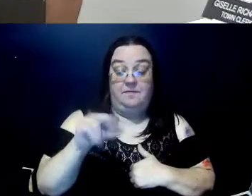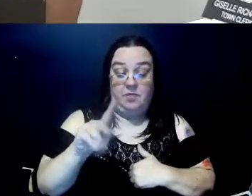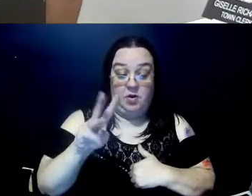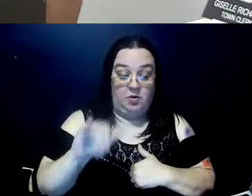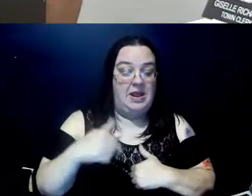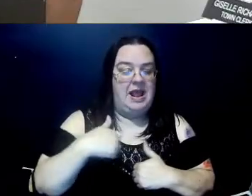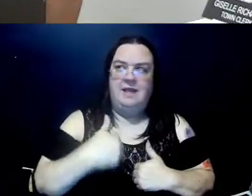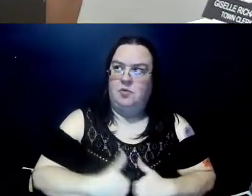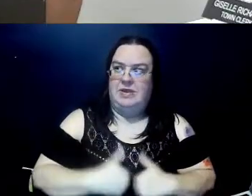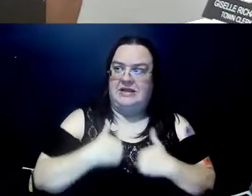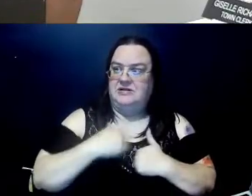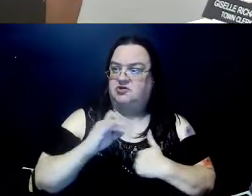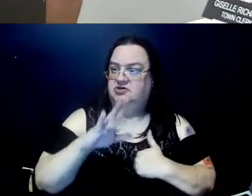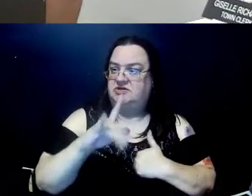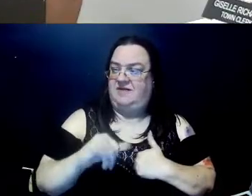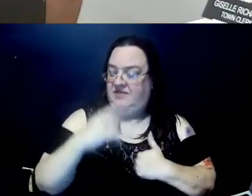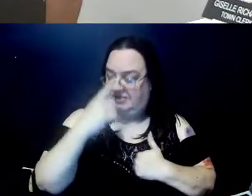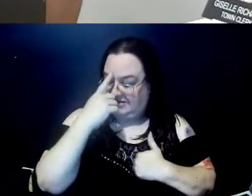Cheverly for